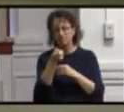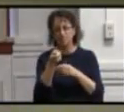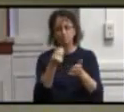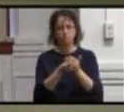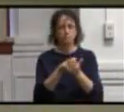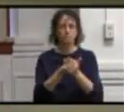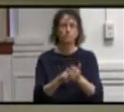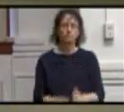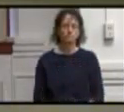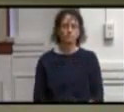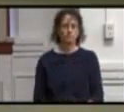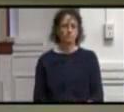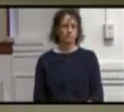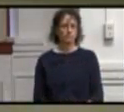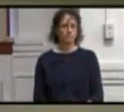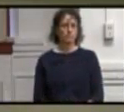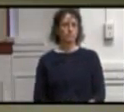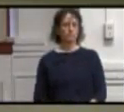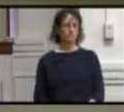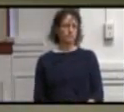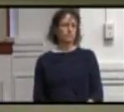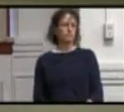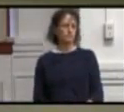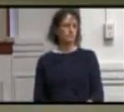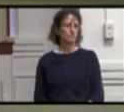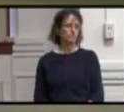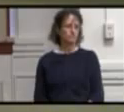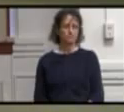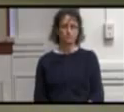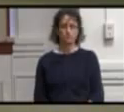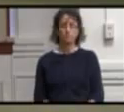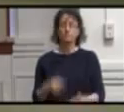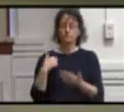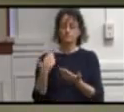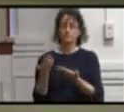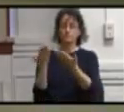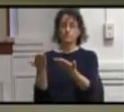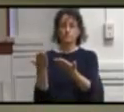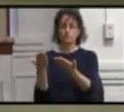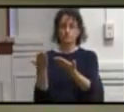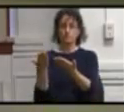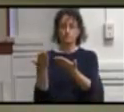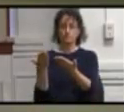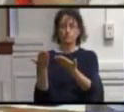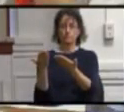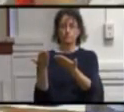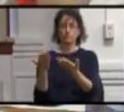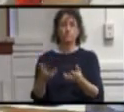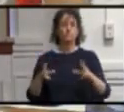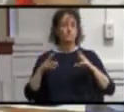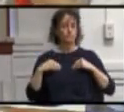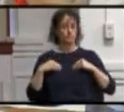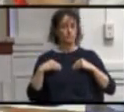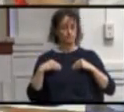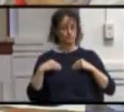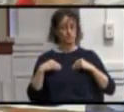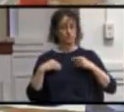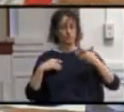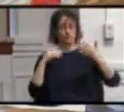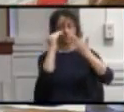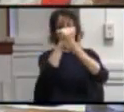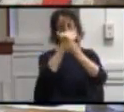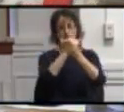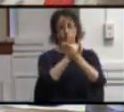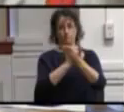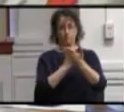over the course of next week. So I'm going to move now to adopt the advertising schedule presented